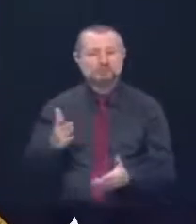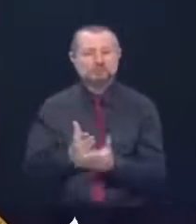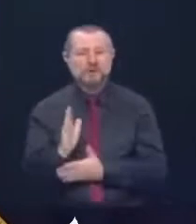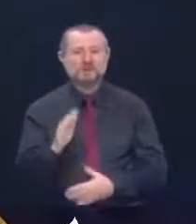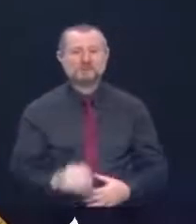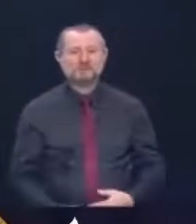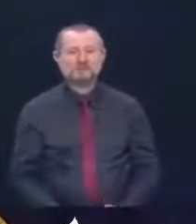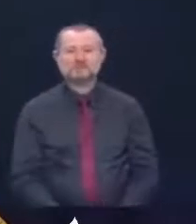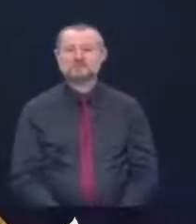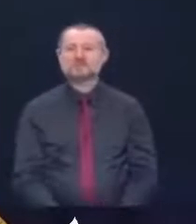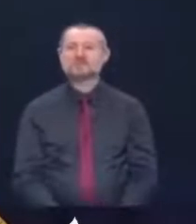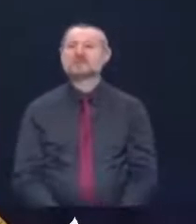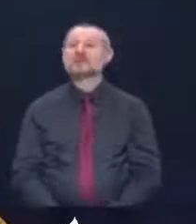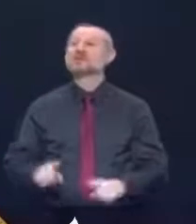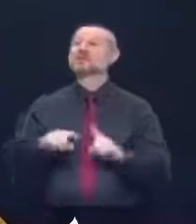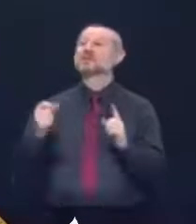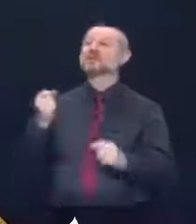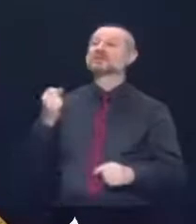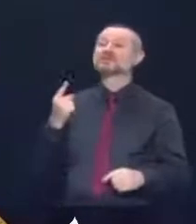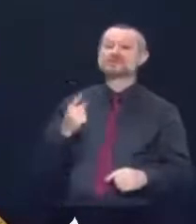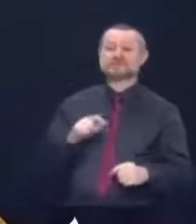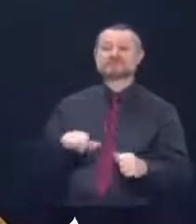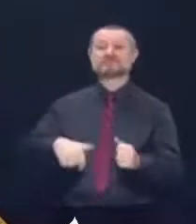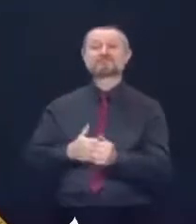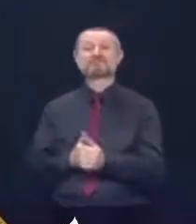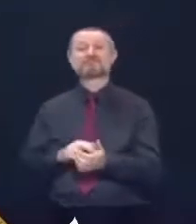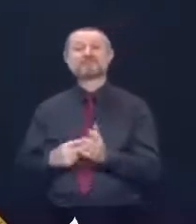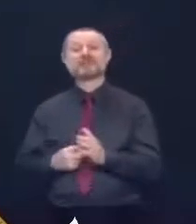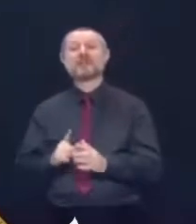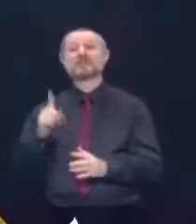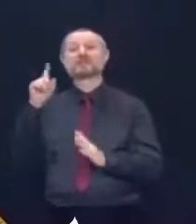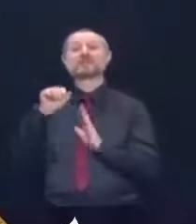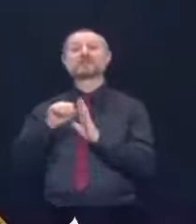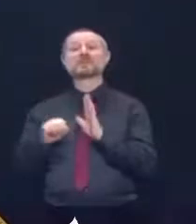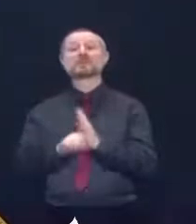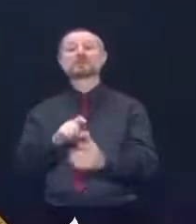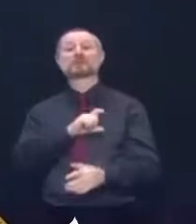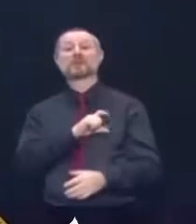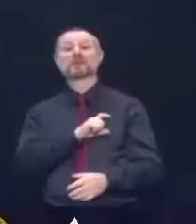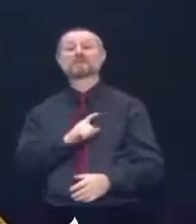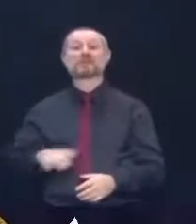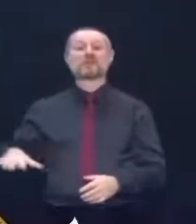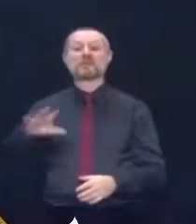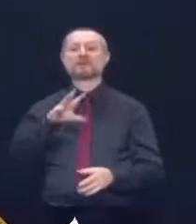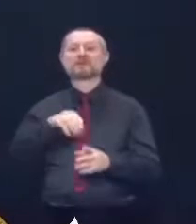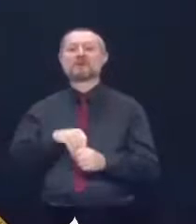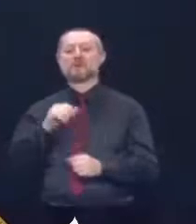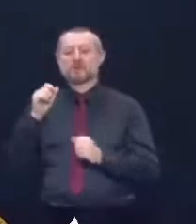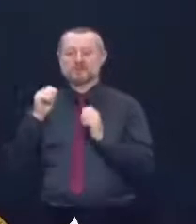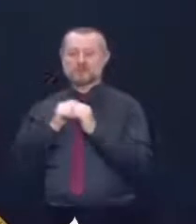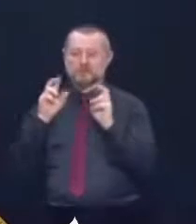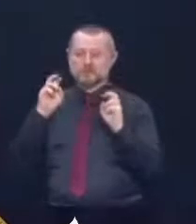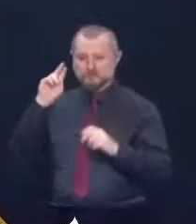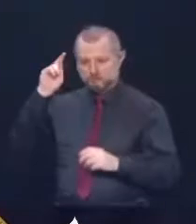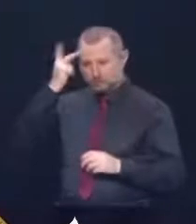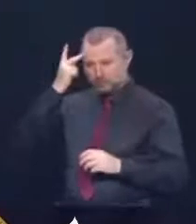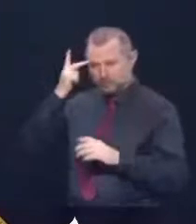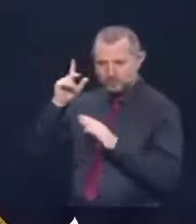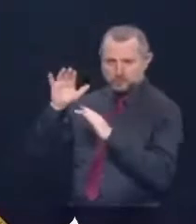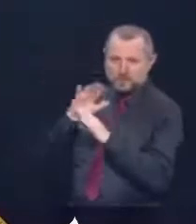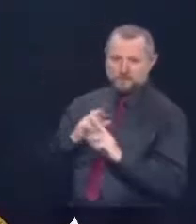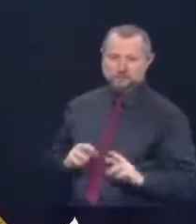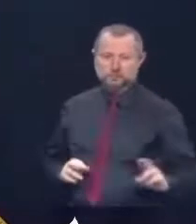it's signifying, because the upstate sheriffs, what they're doing is they're being political. The no more